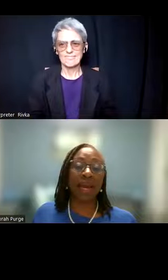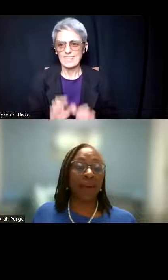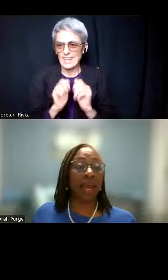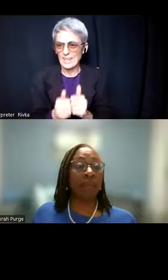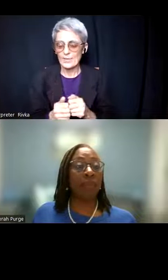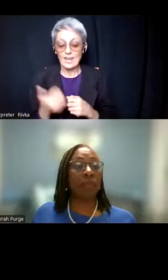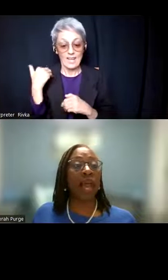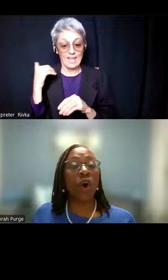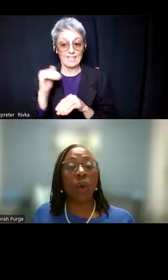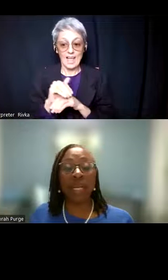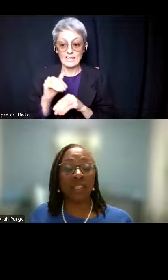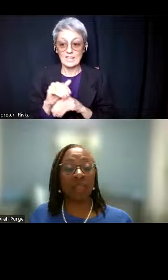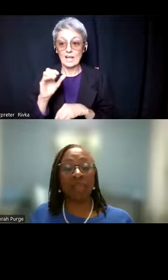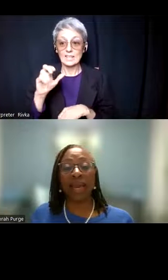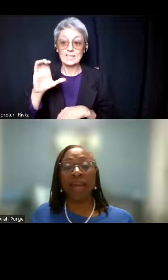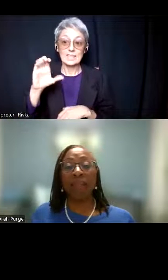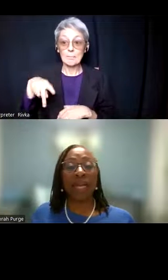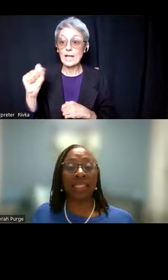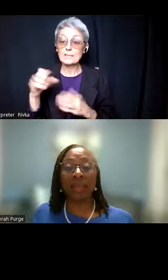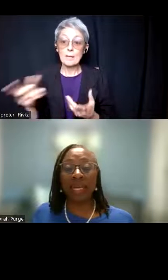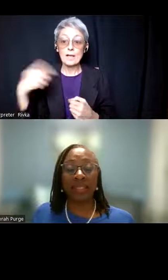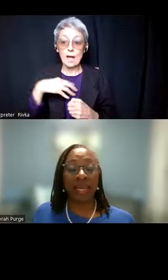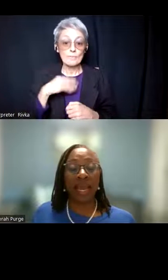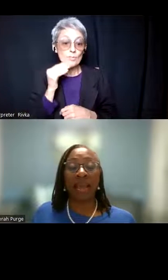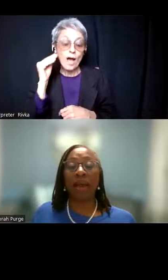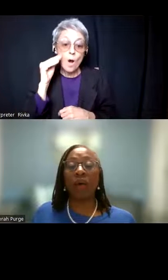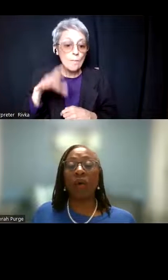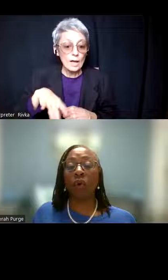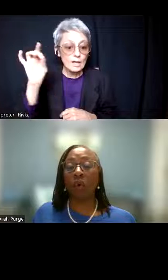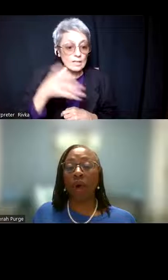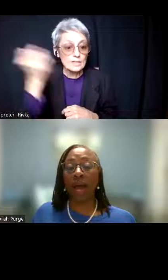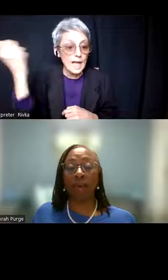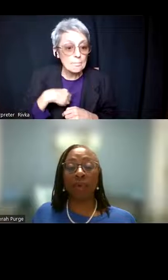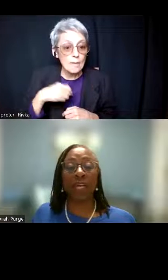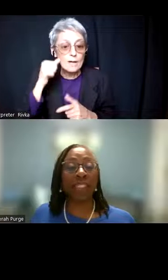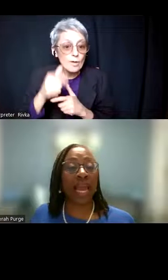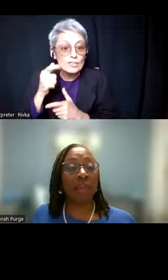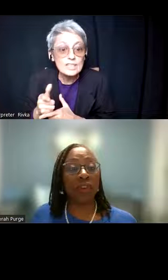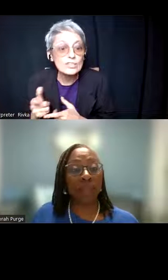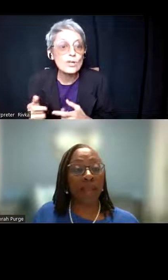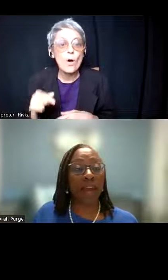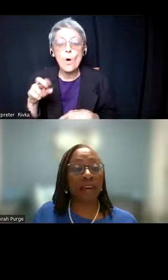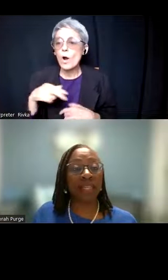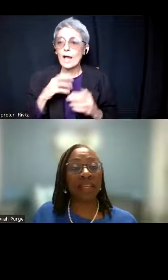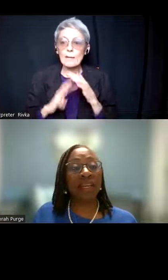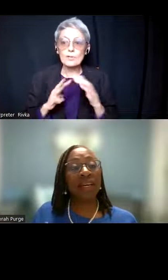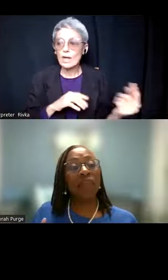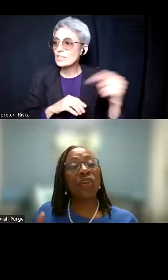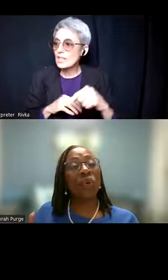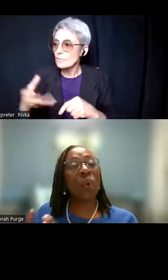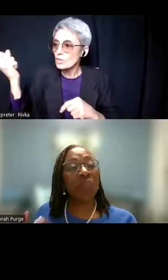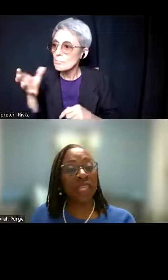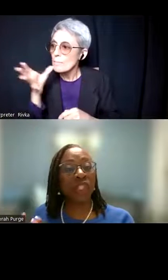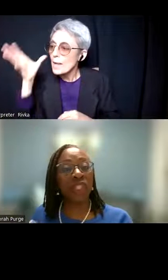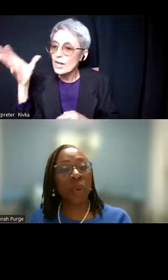CPS might have came to my home and took my siblings, or immigration came and took my parents. But